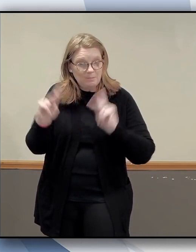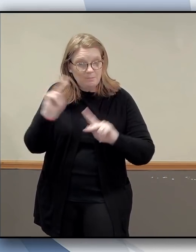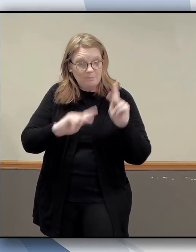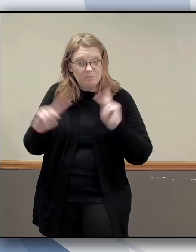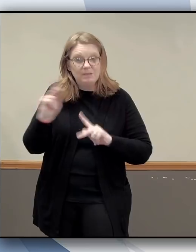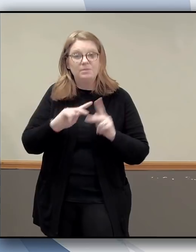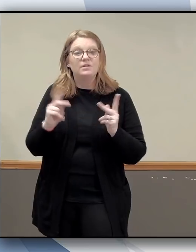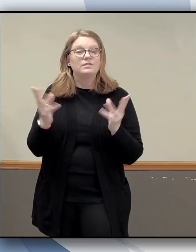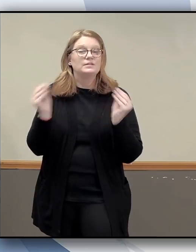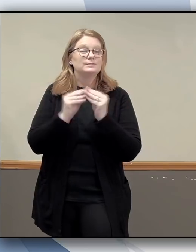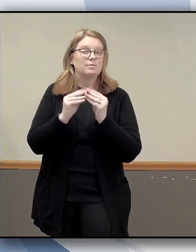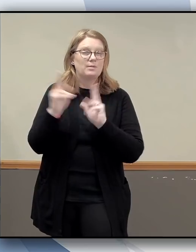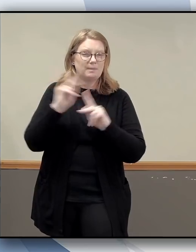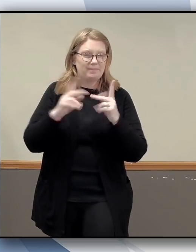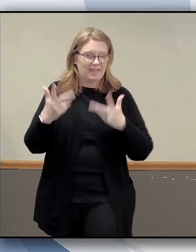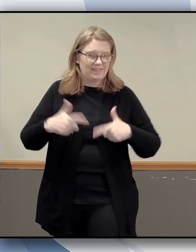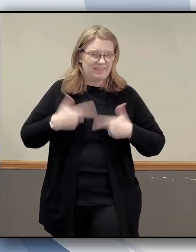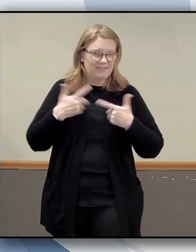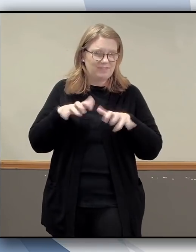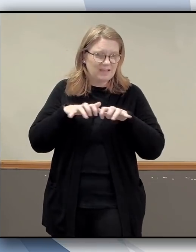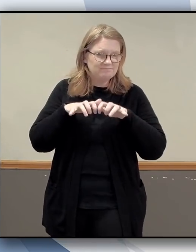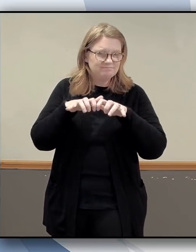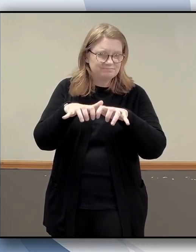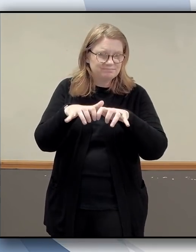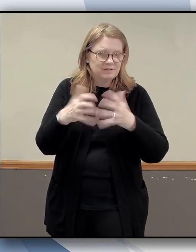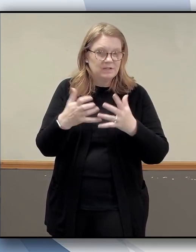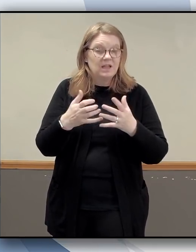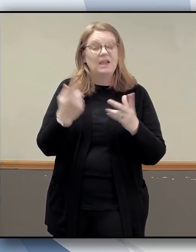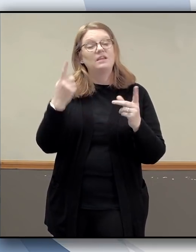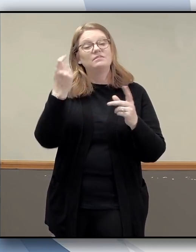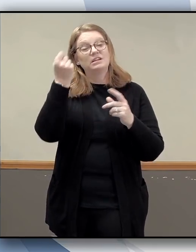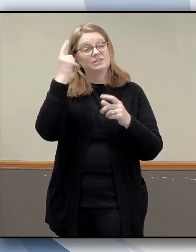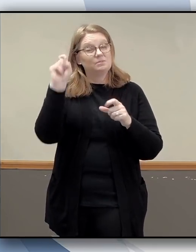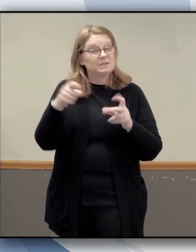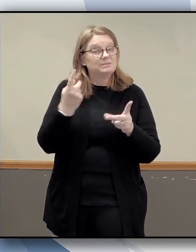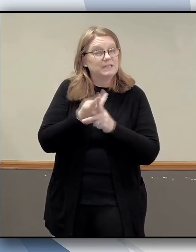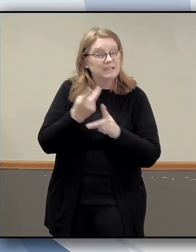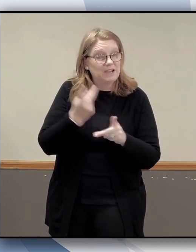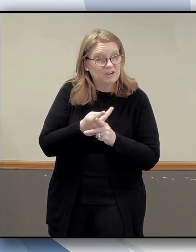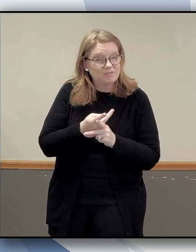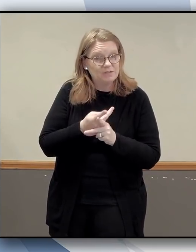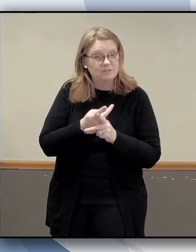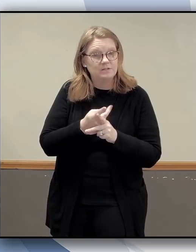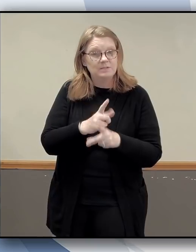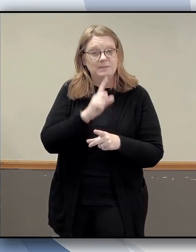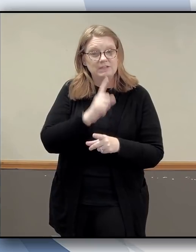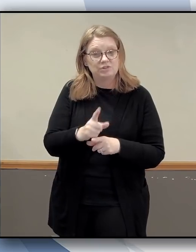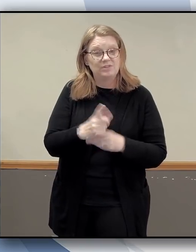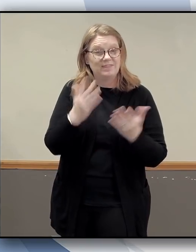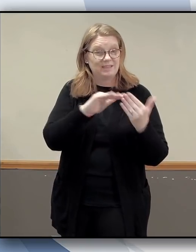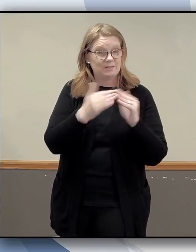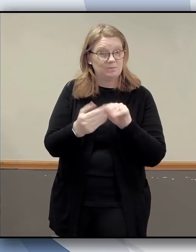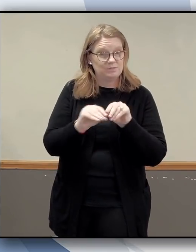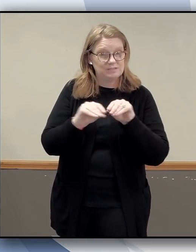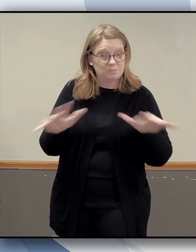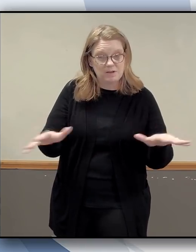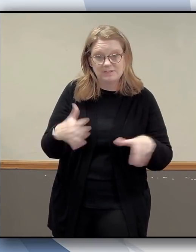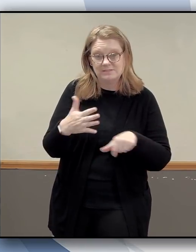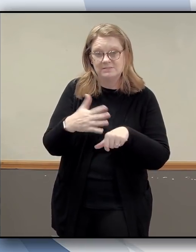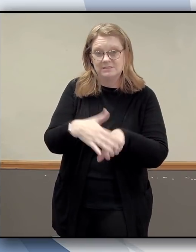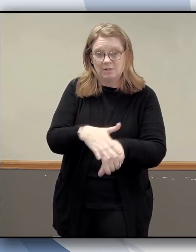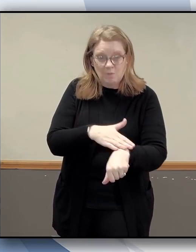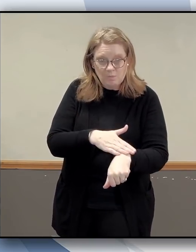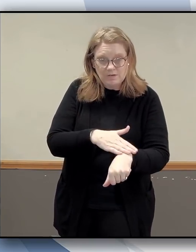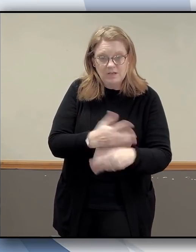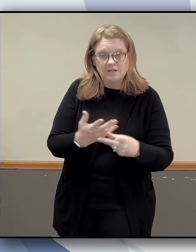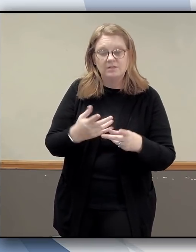density, which means, again, we have to be on the extra lookout to make sure we're stopping community spread by positive